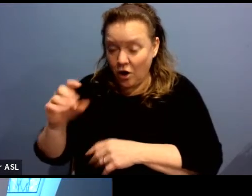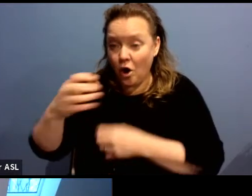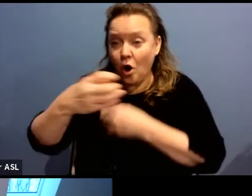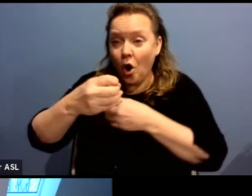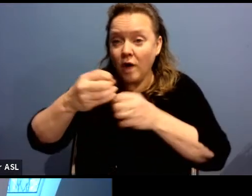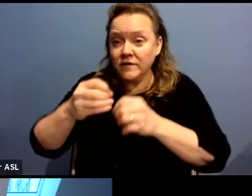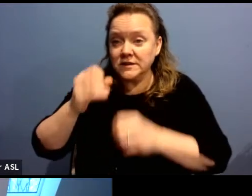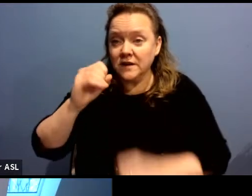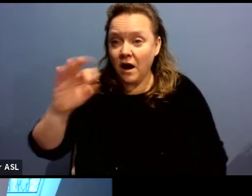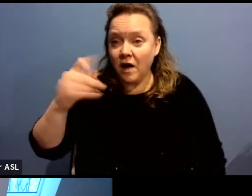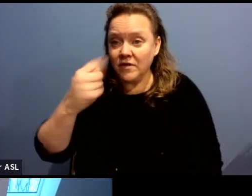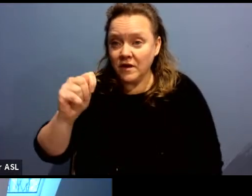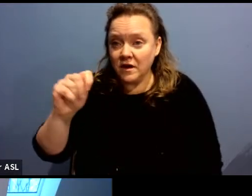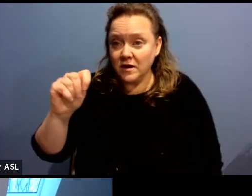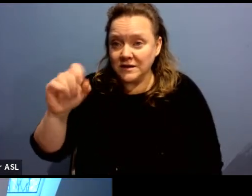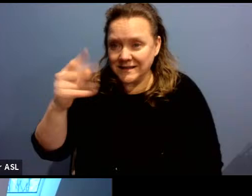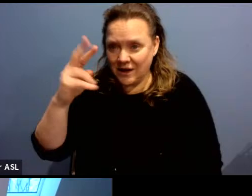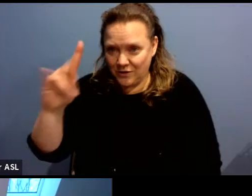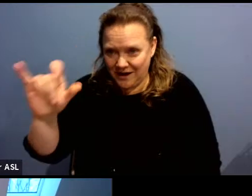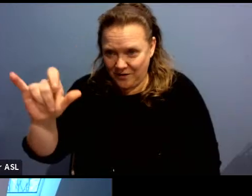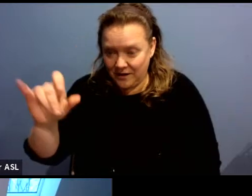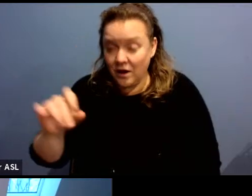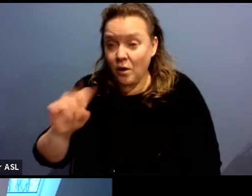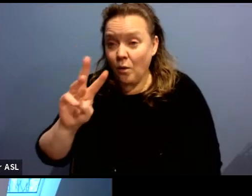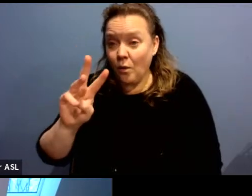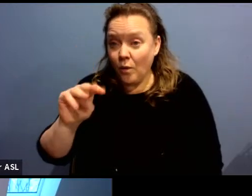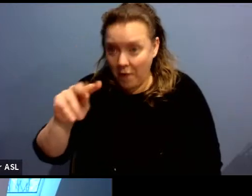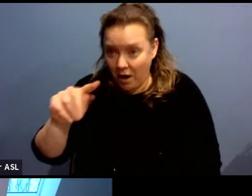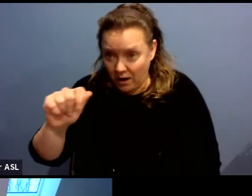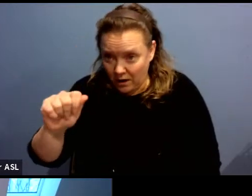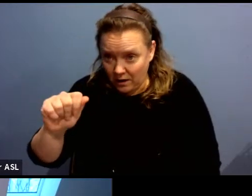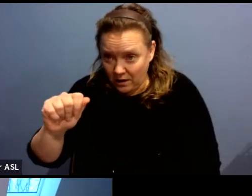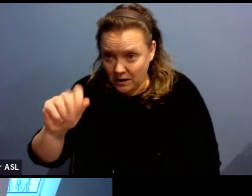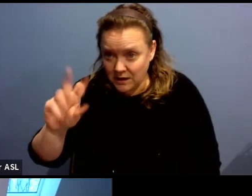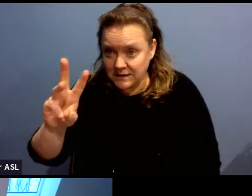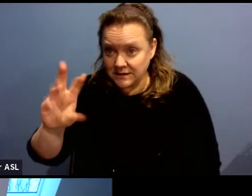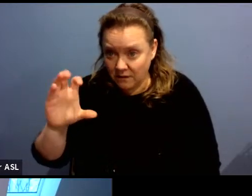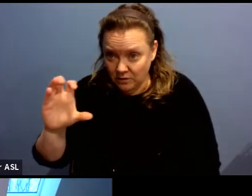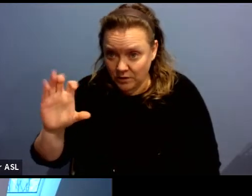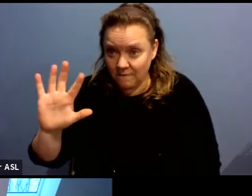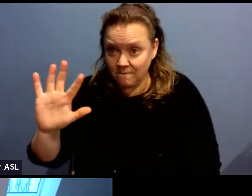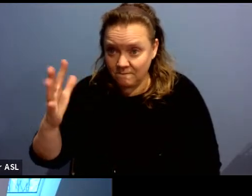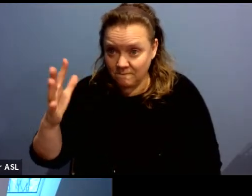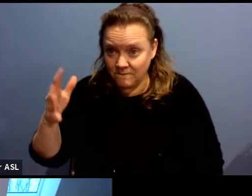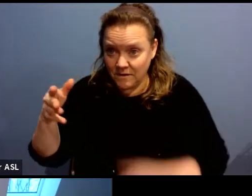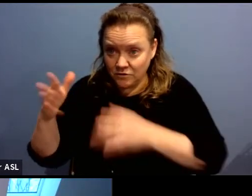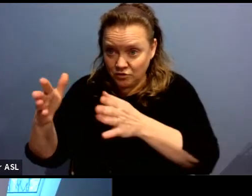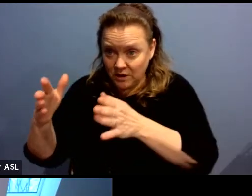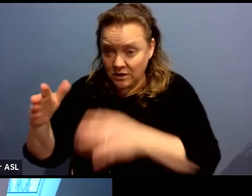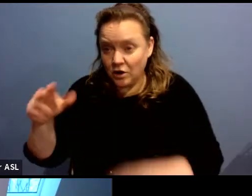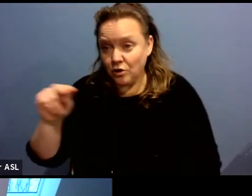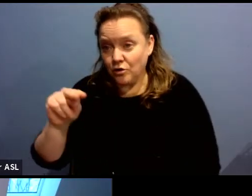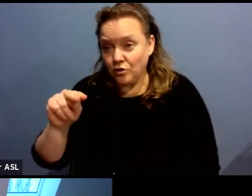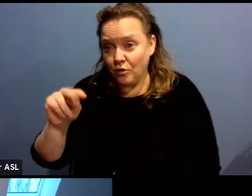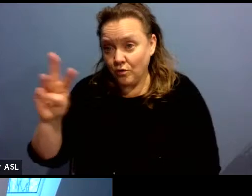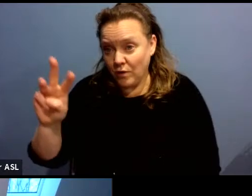20001. Again, WMATA, 600 5th Street Northwest, Washington, D.C.,